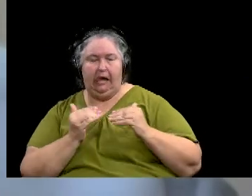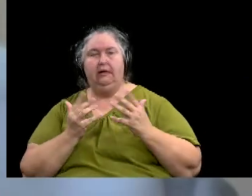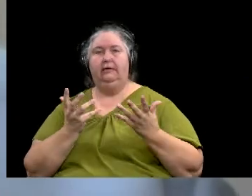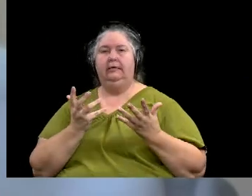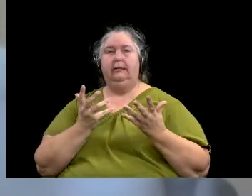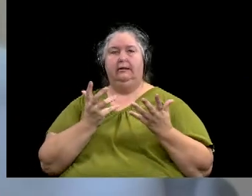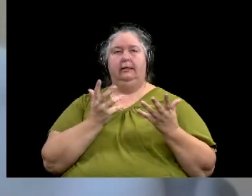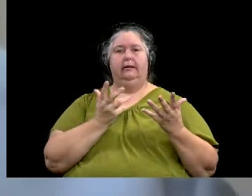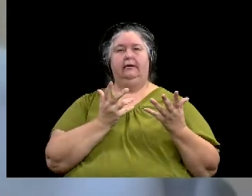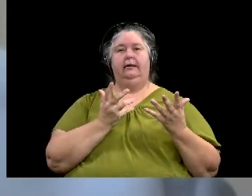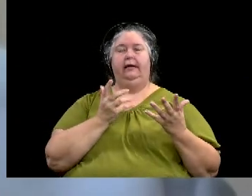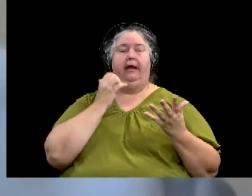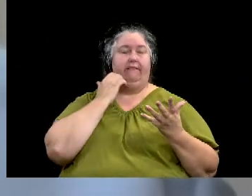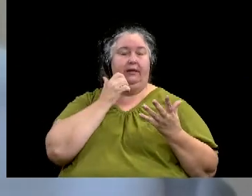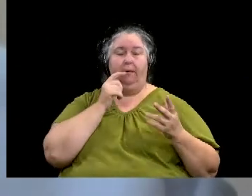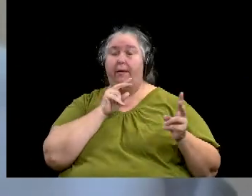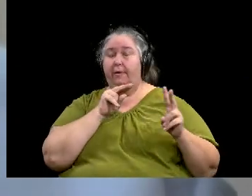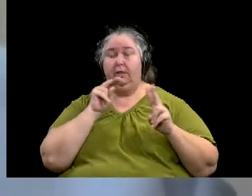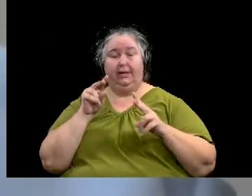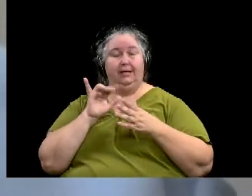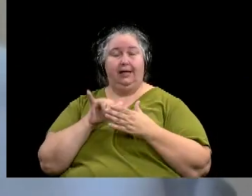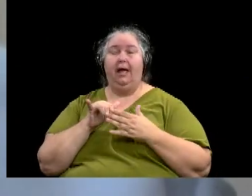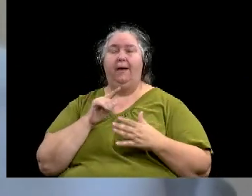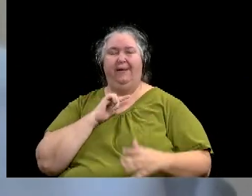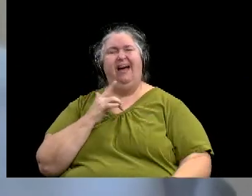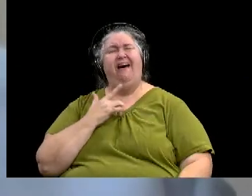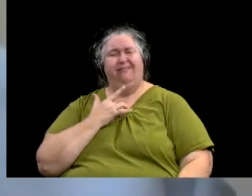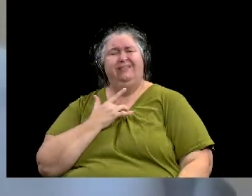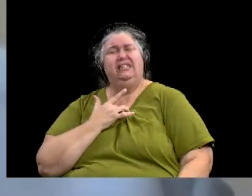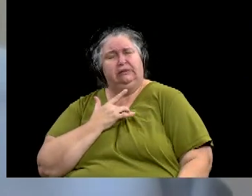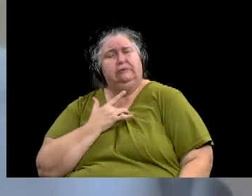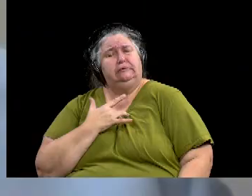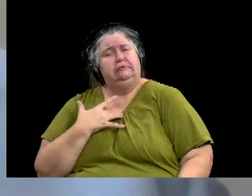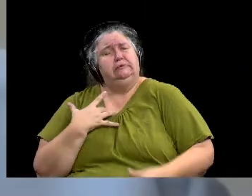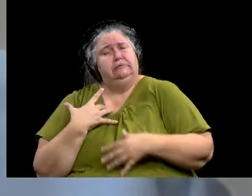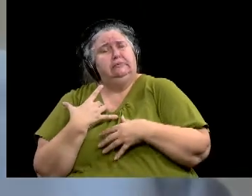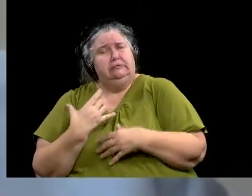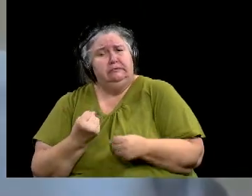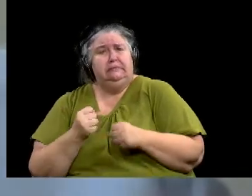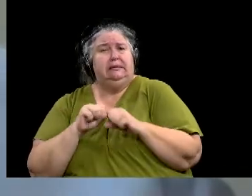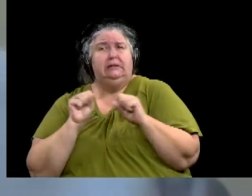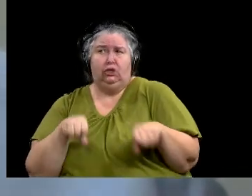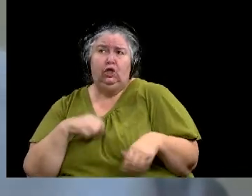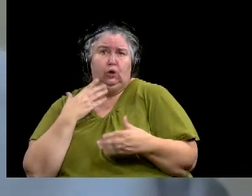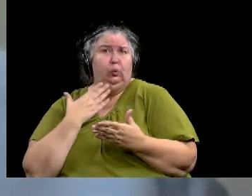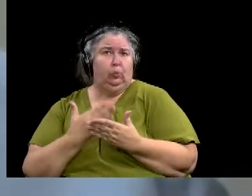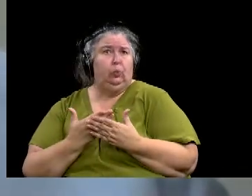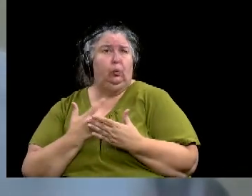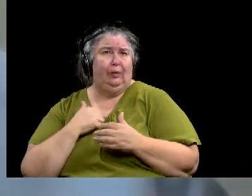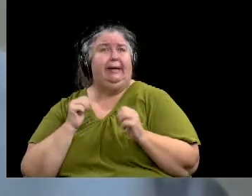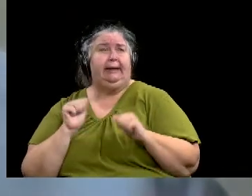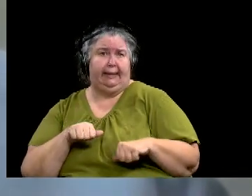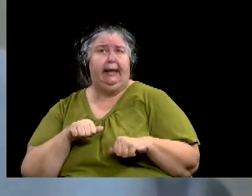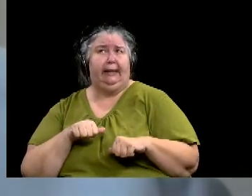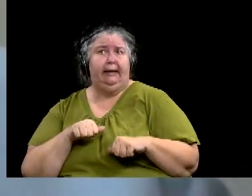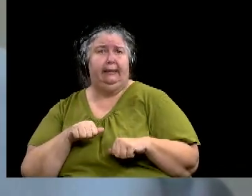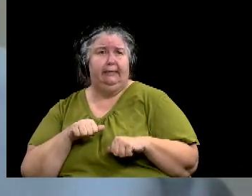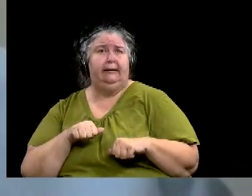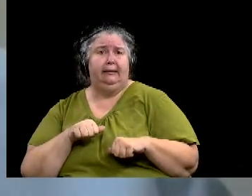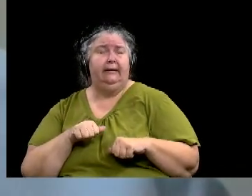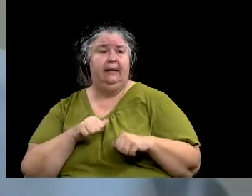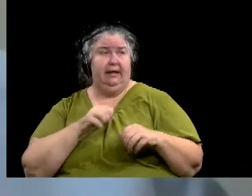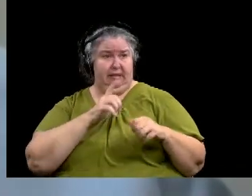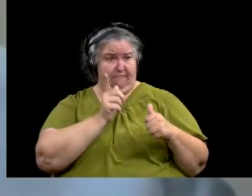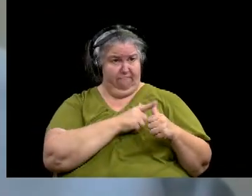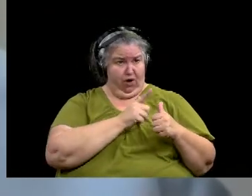feel secure that we have a good system that we can count on to not only get the first round done accurately, but